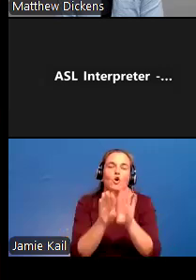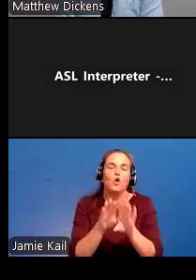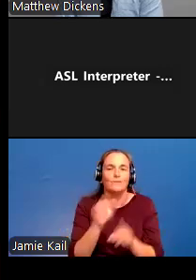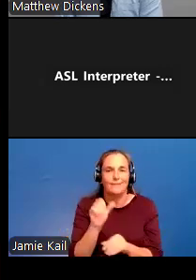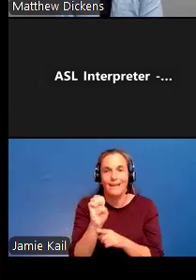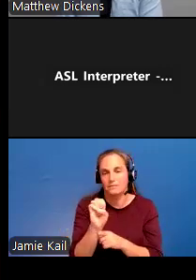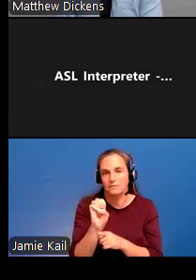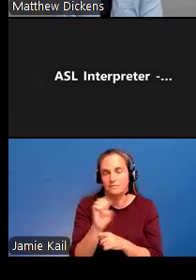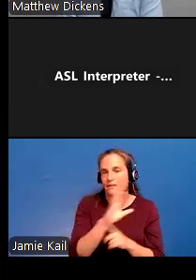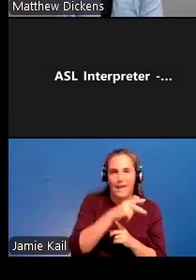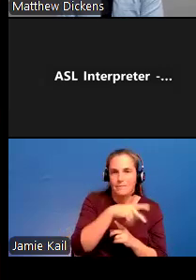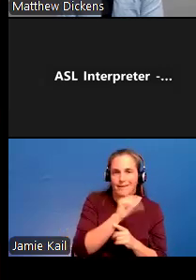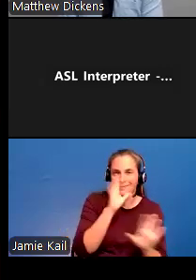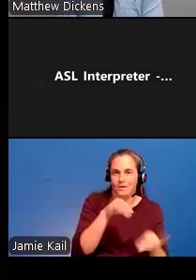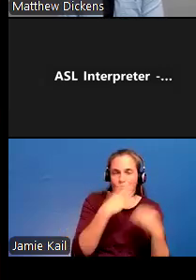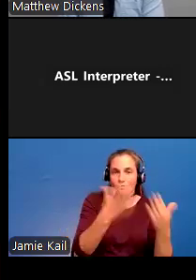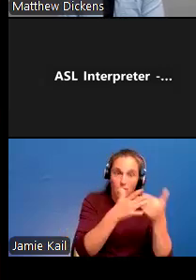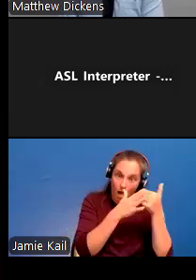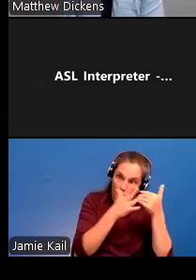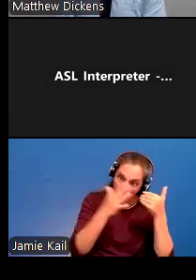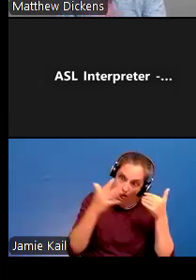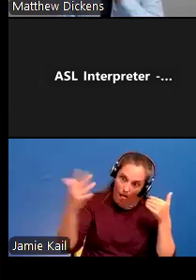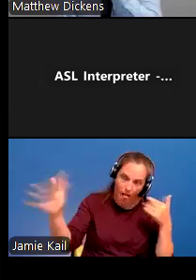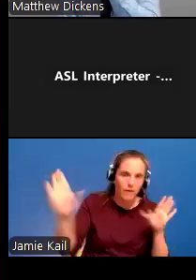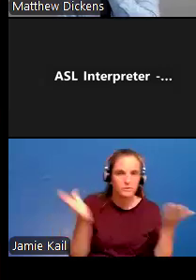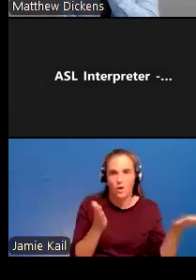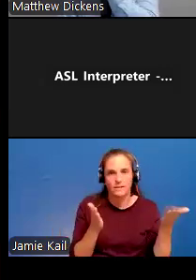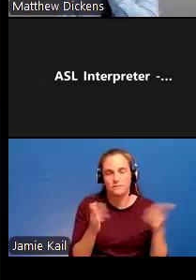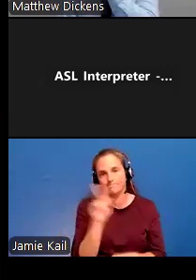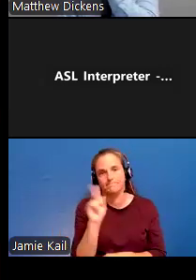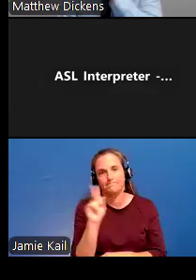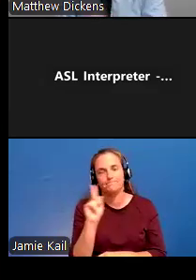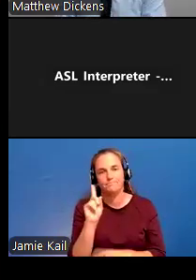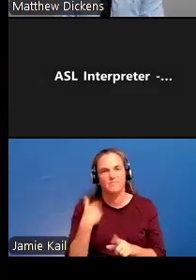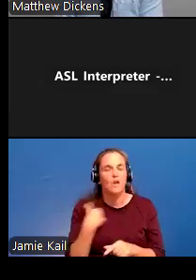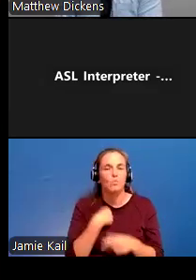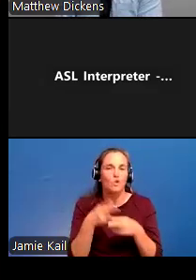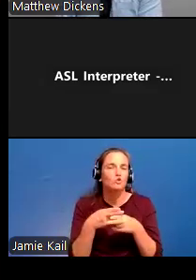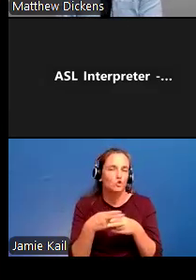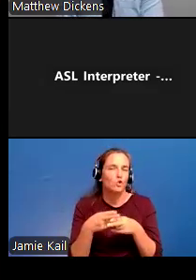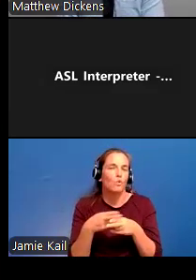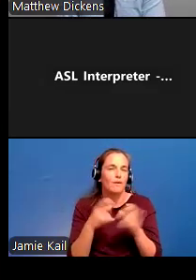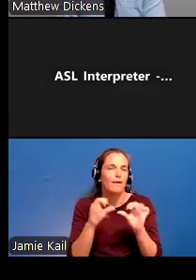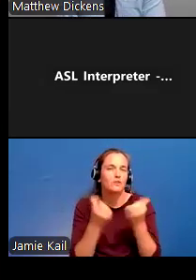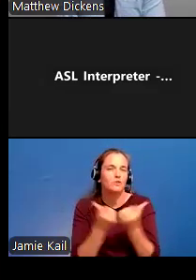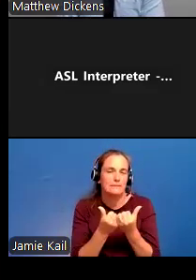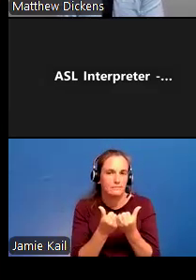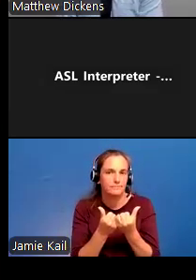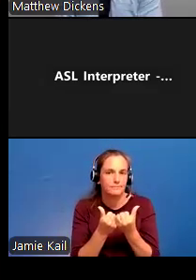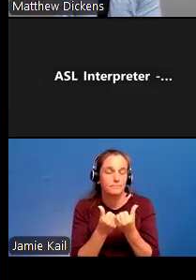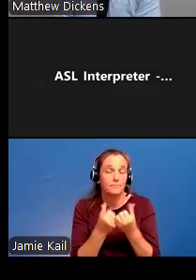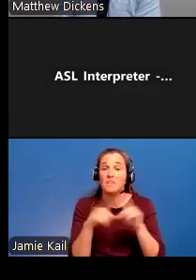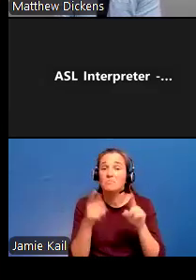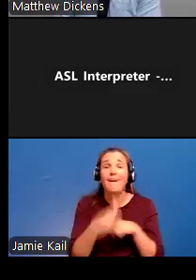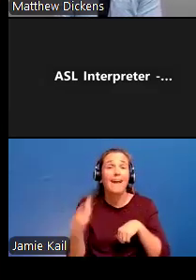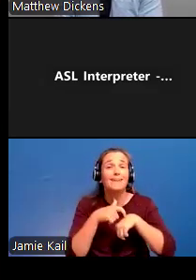APS does not provide long-term services. We are short-term services agency, but at any